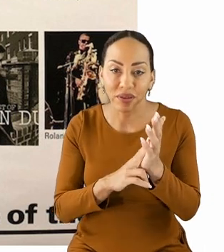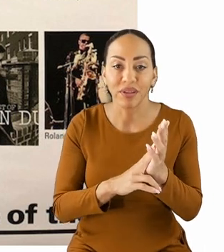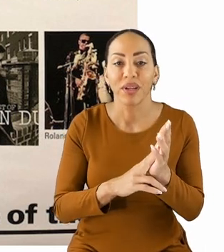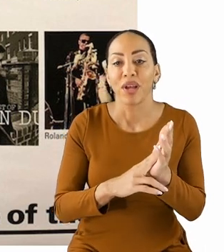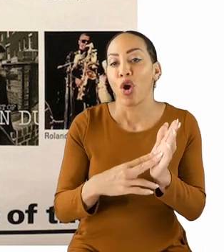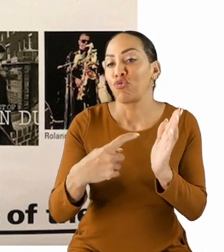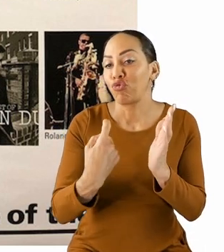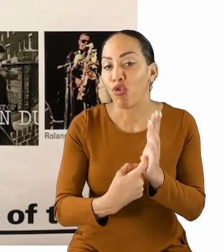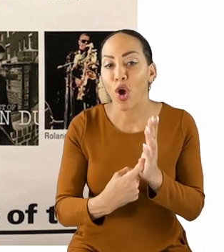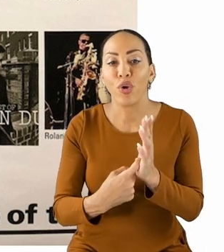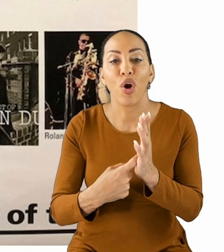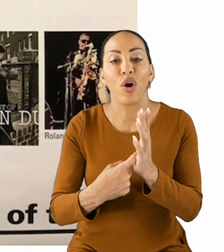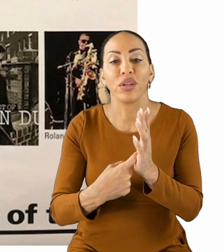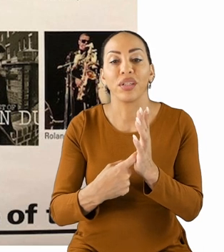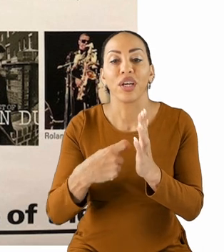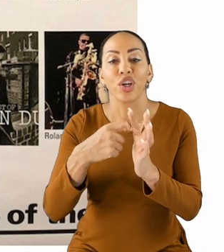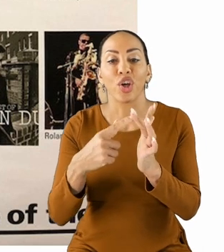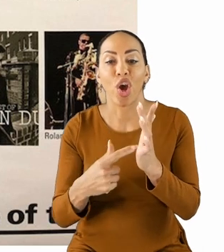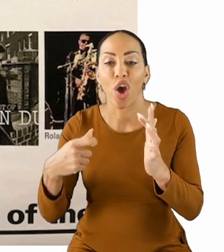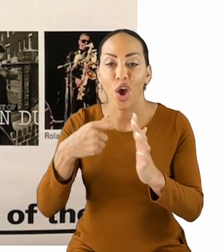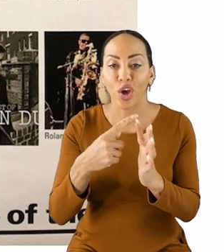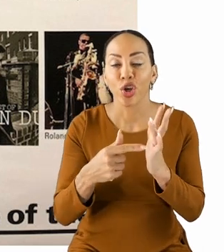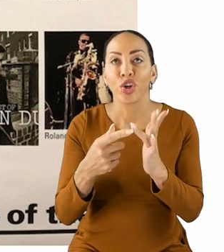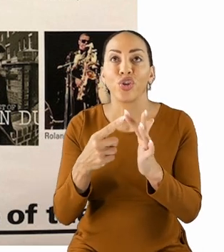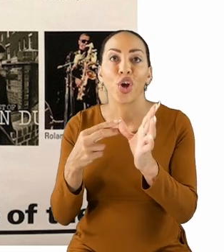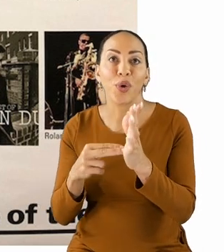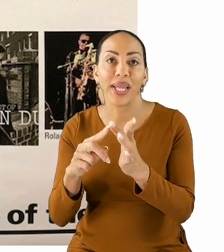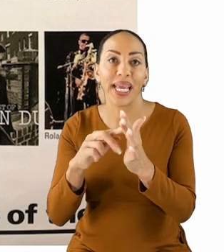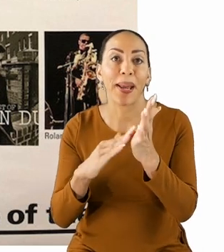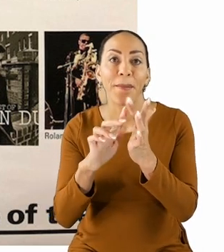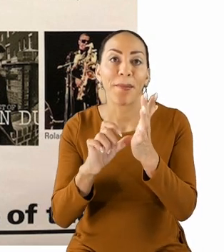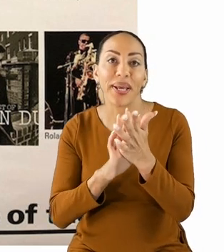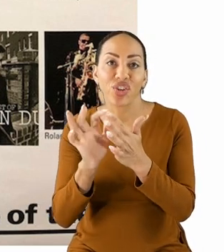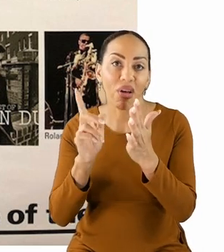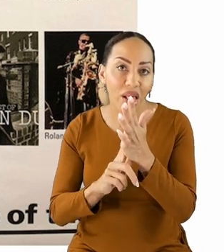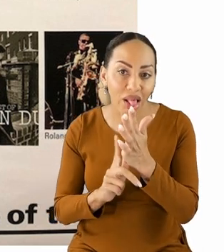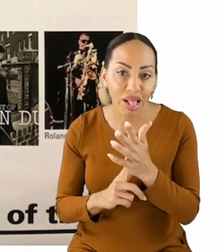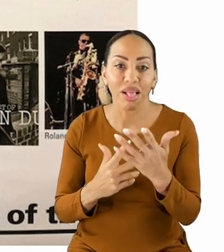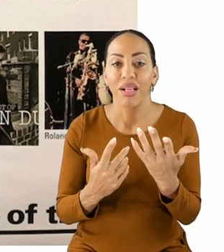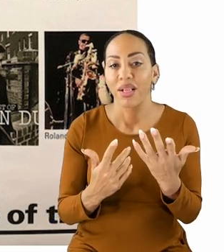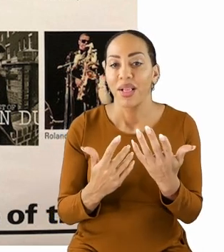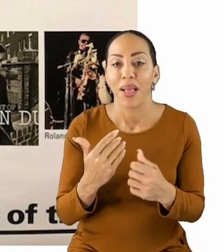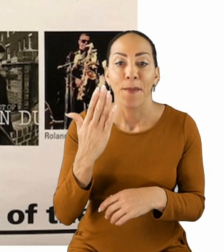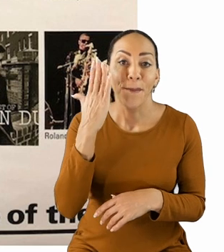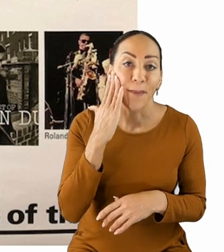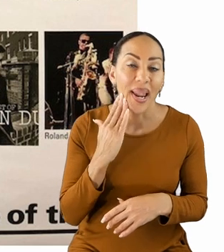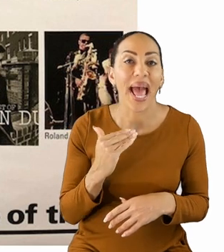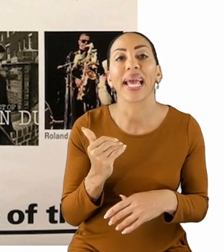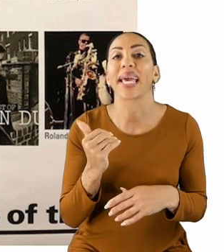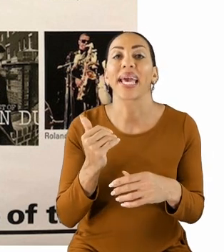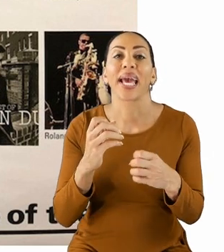and Beethoven right across to Ian Dury, Roland Kirk, Joni Mitchell, and a whole range of others,